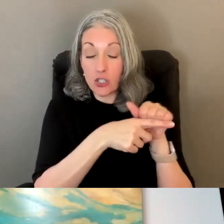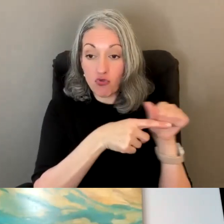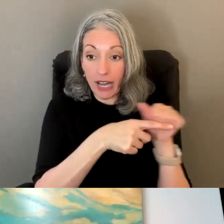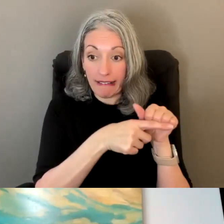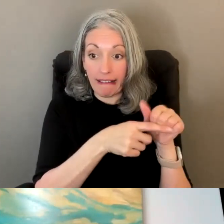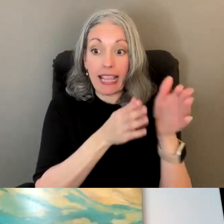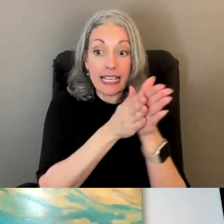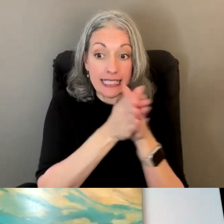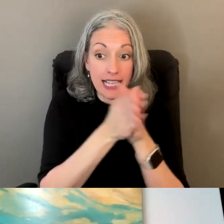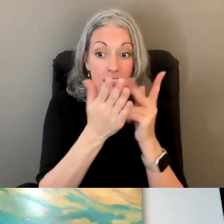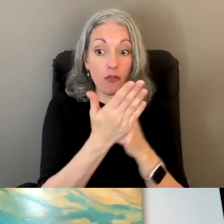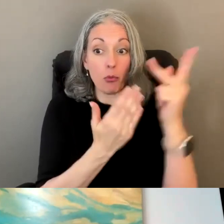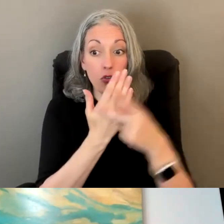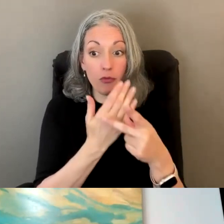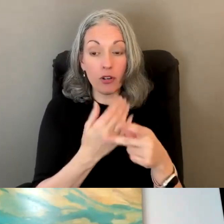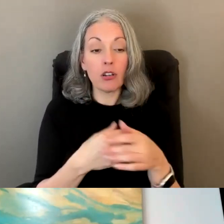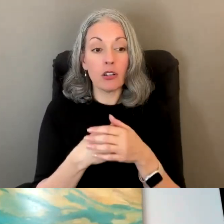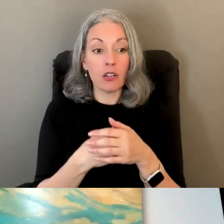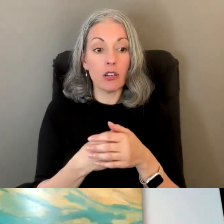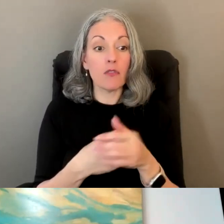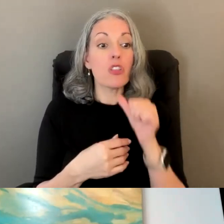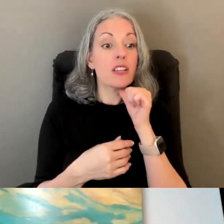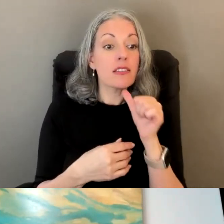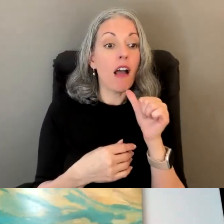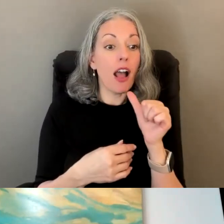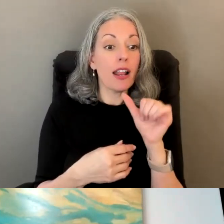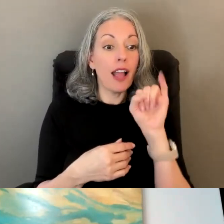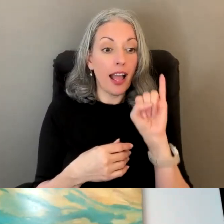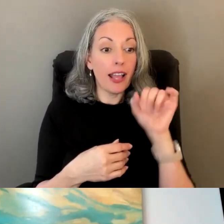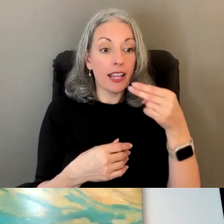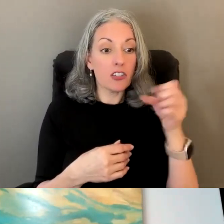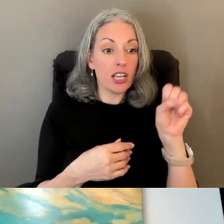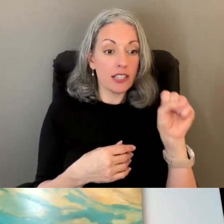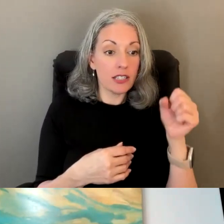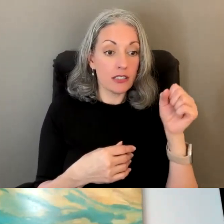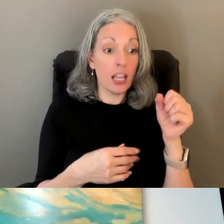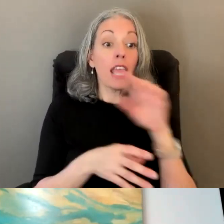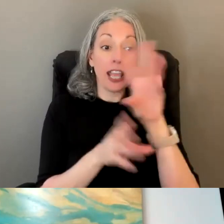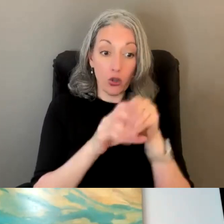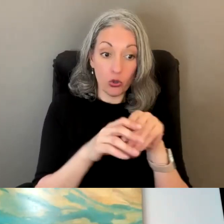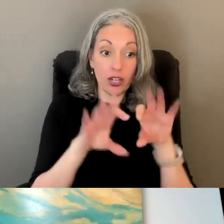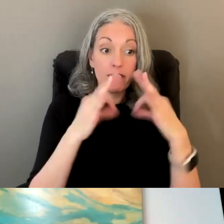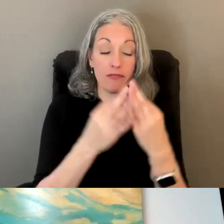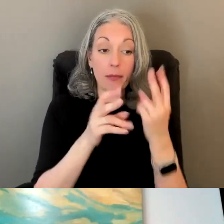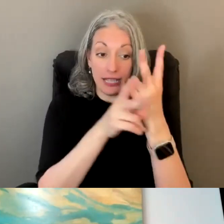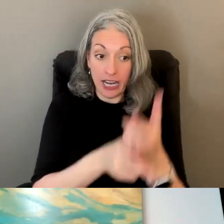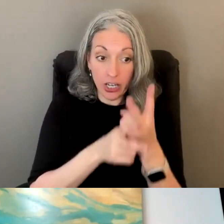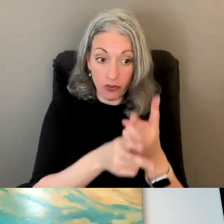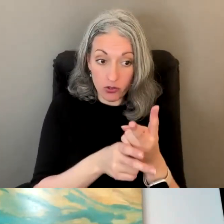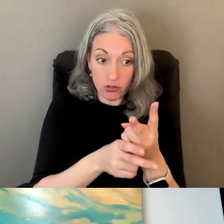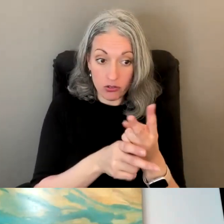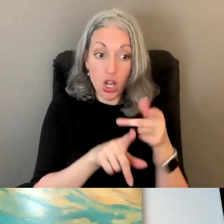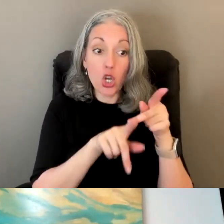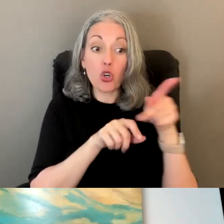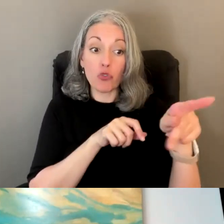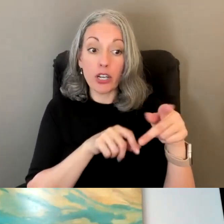incentive programs for the non-IHSS workforce, including family caregivers. Career Pathways is the